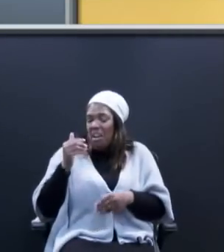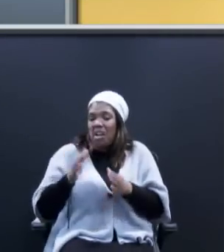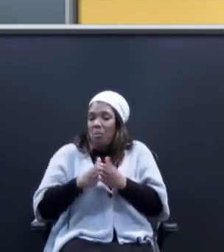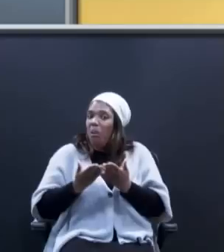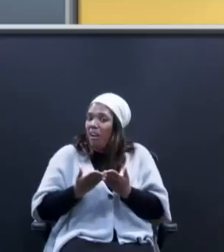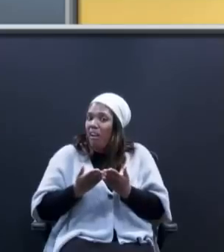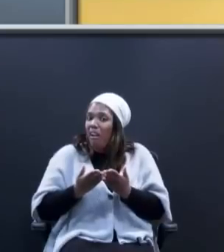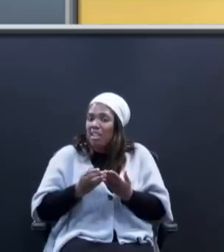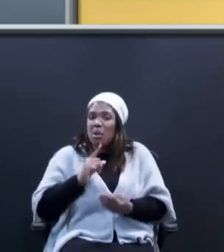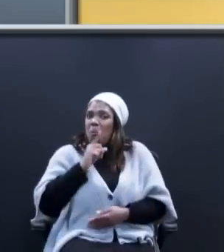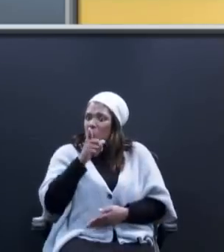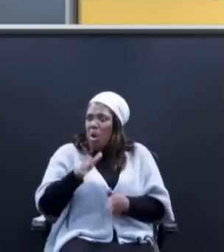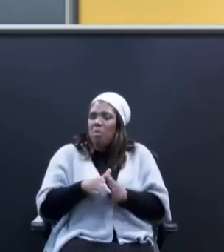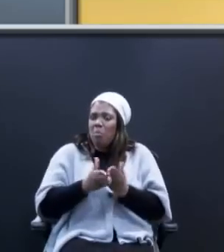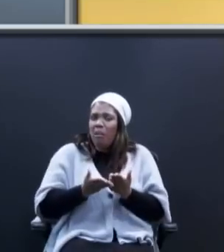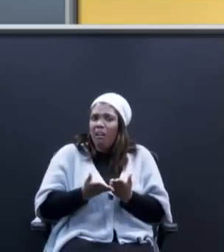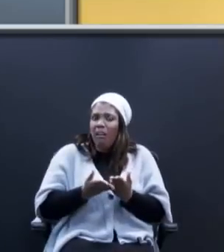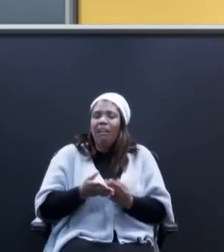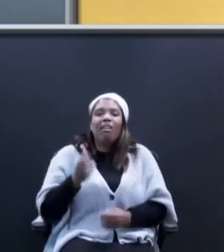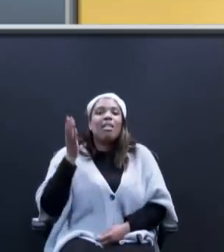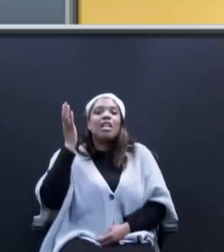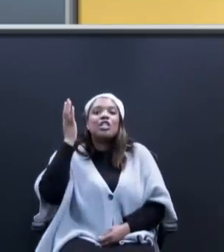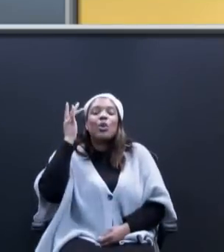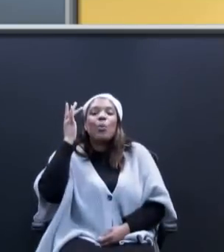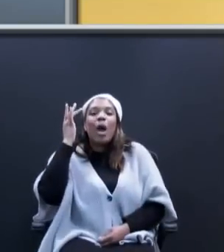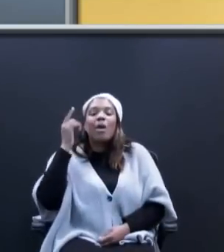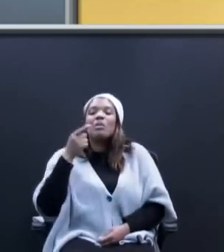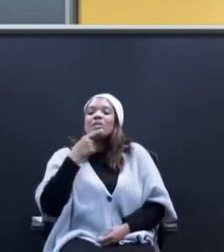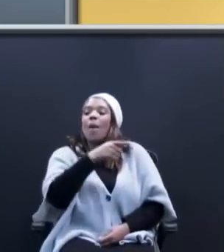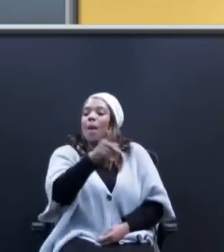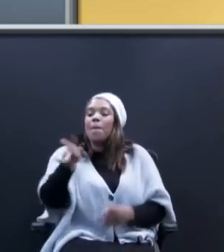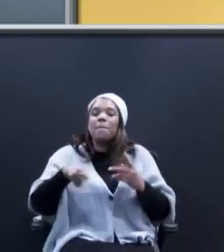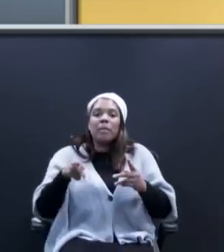That's why we like people to bring their own Bible. So you won't be